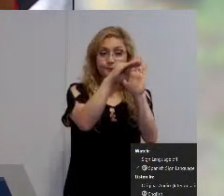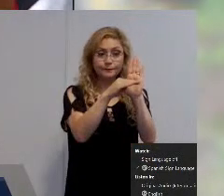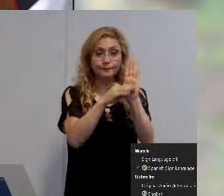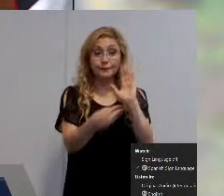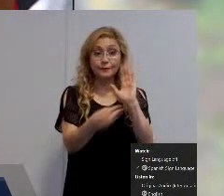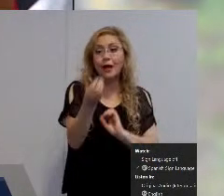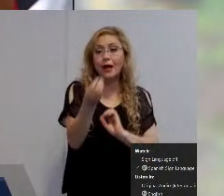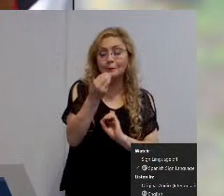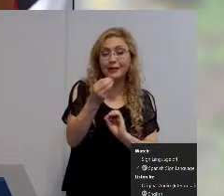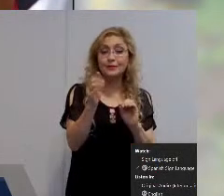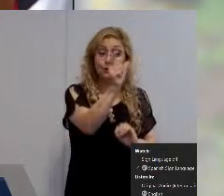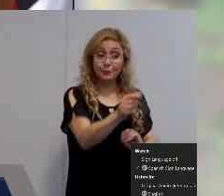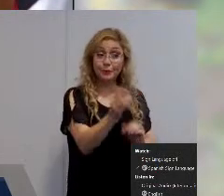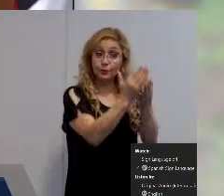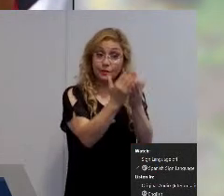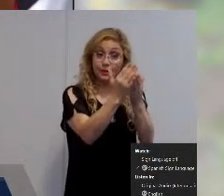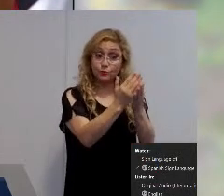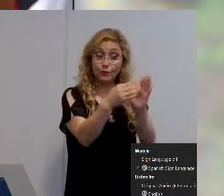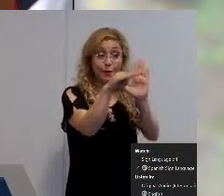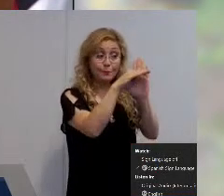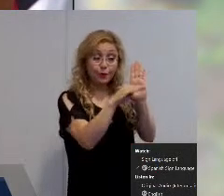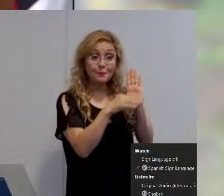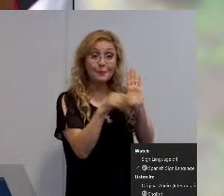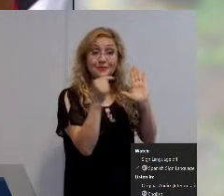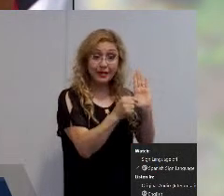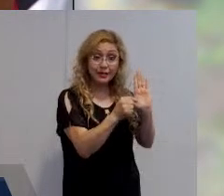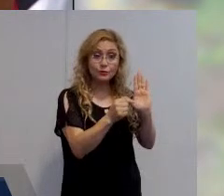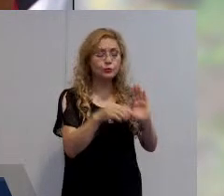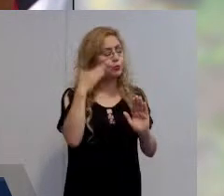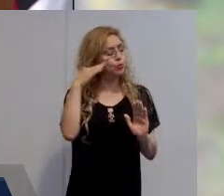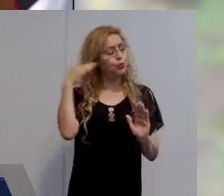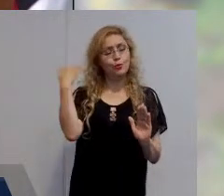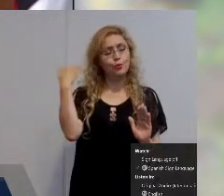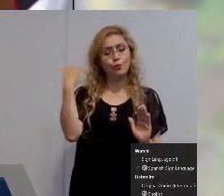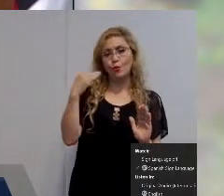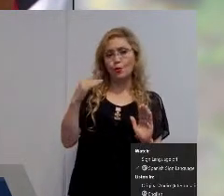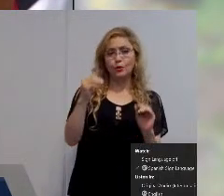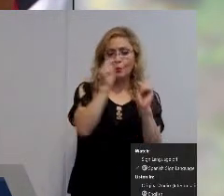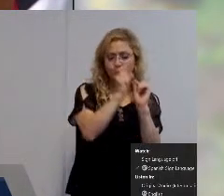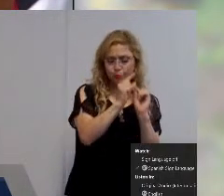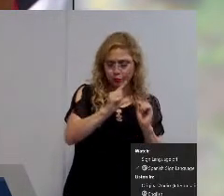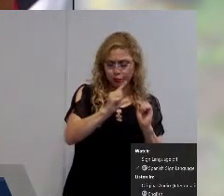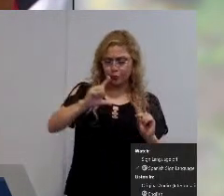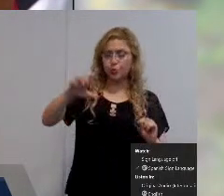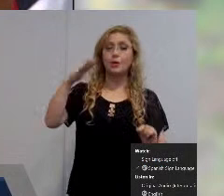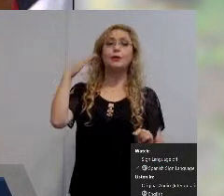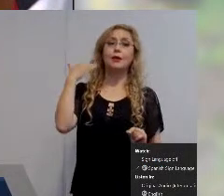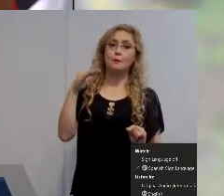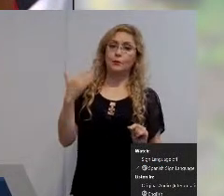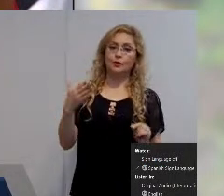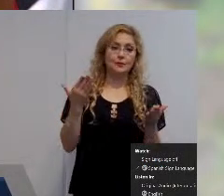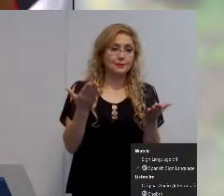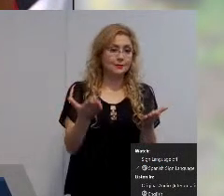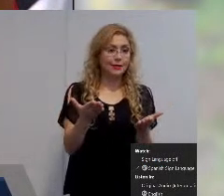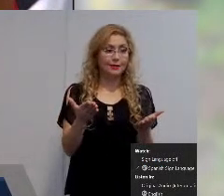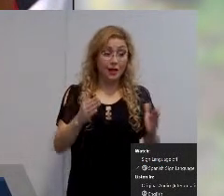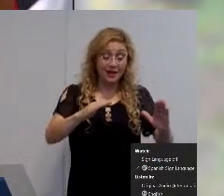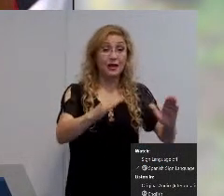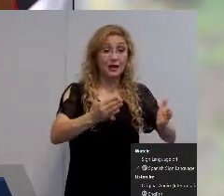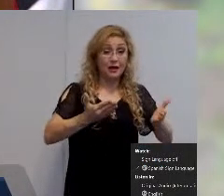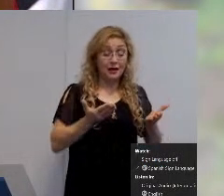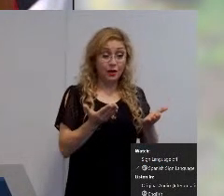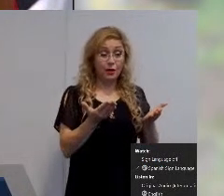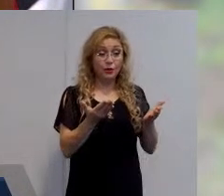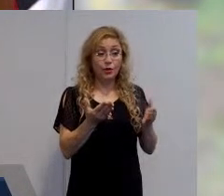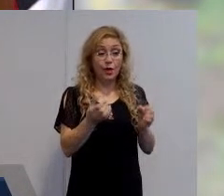growing and have taken root, extending into the most rural areas of our country. The development